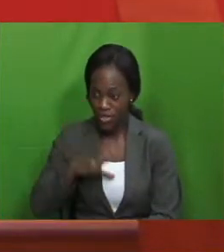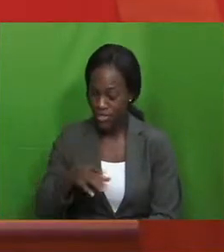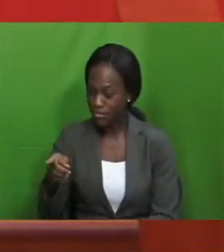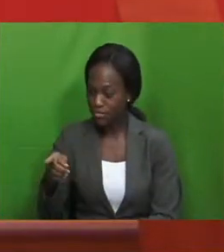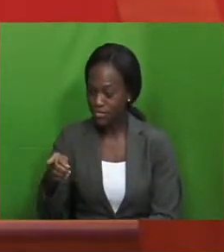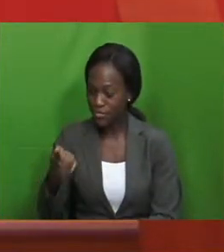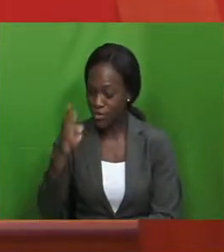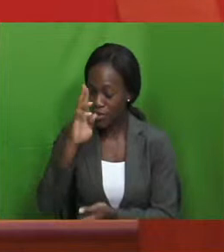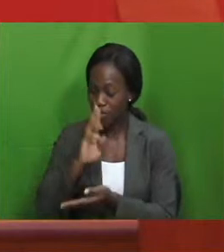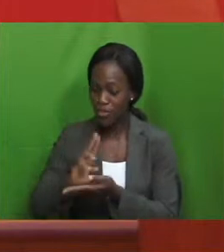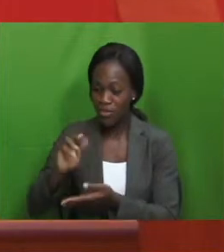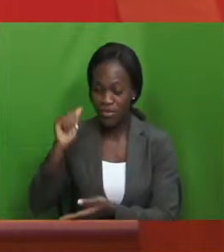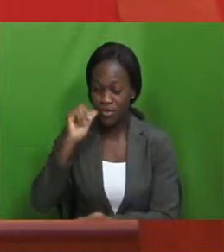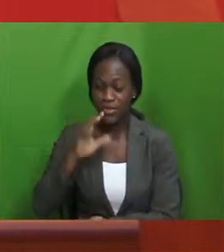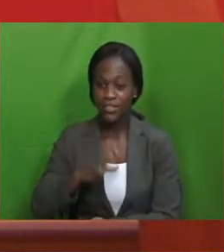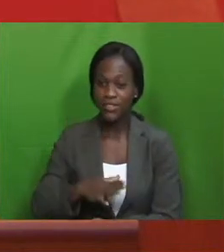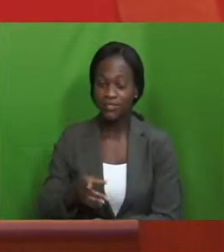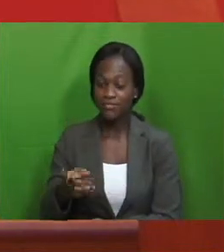the Honorable Lady,